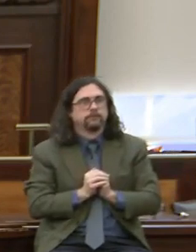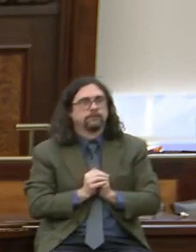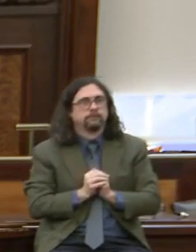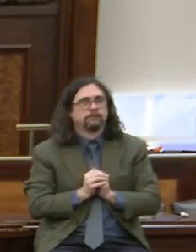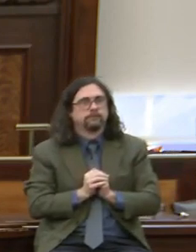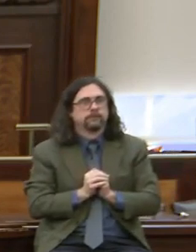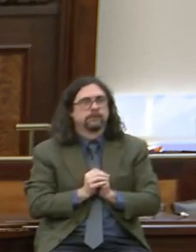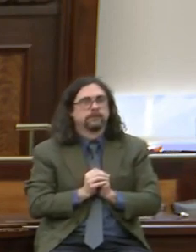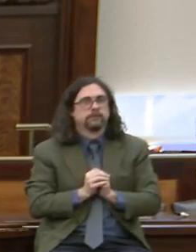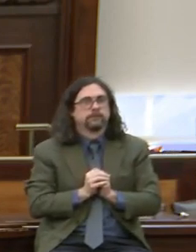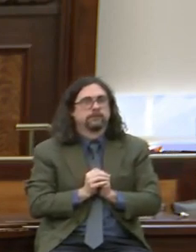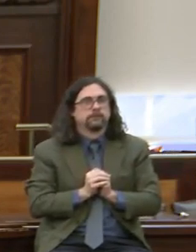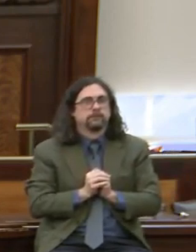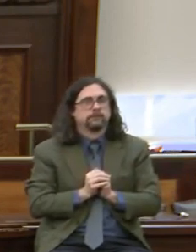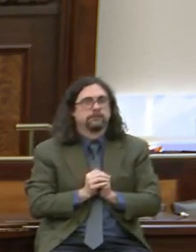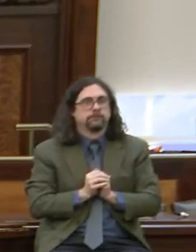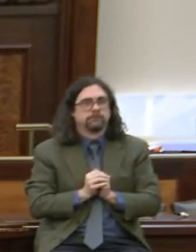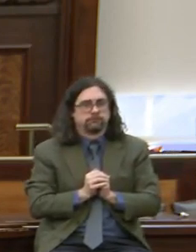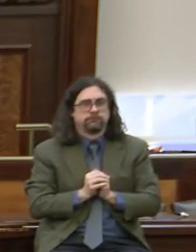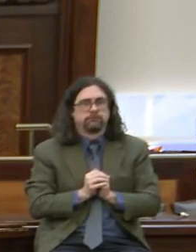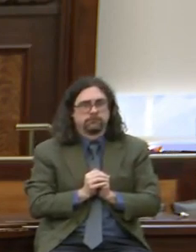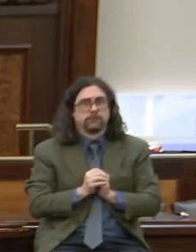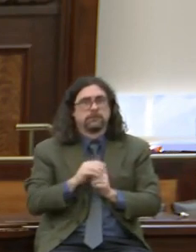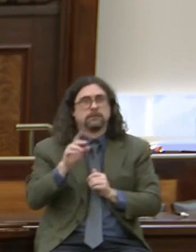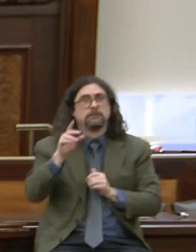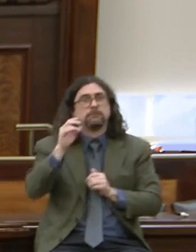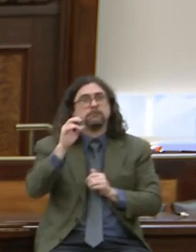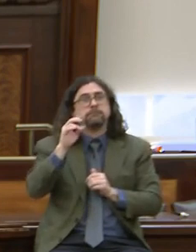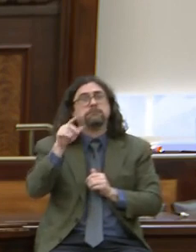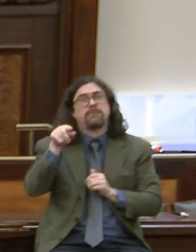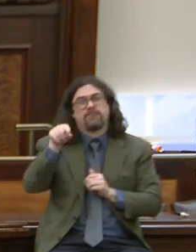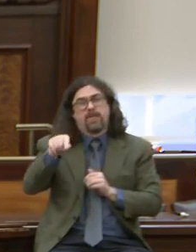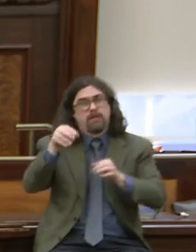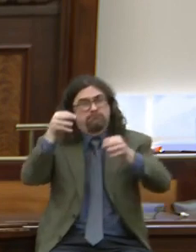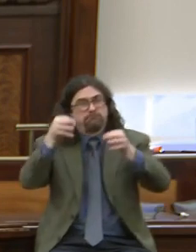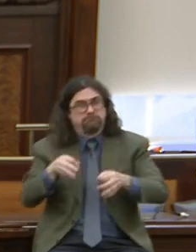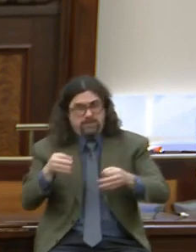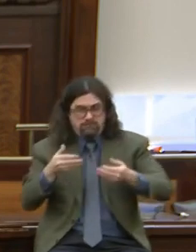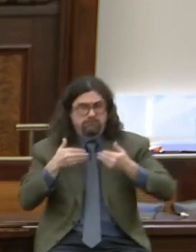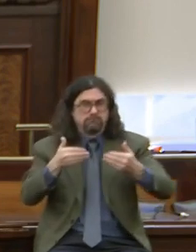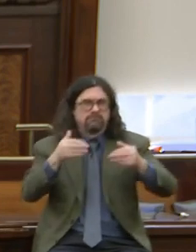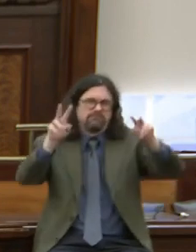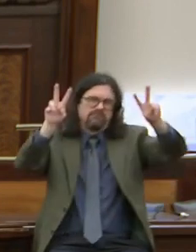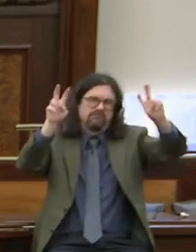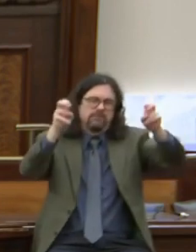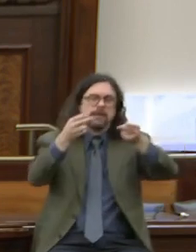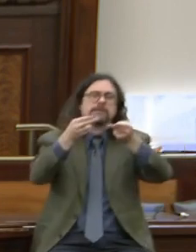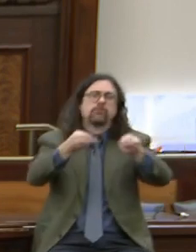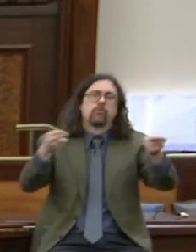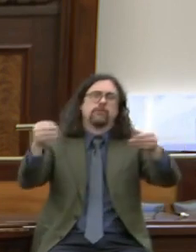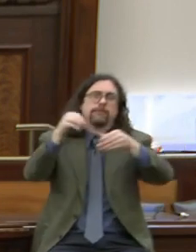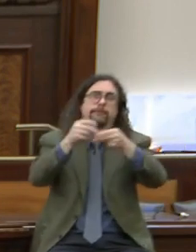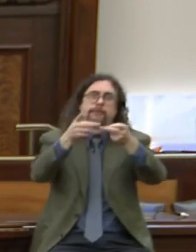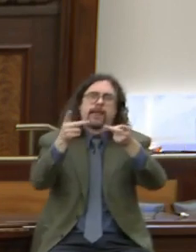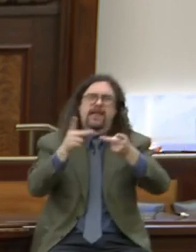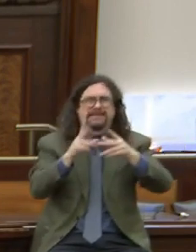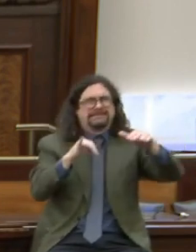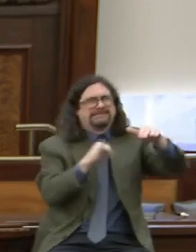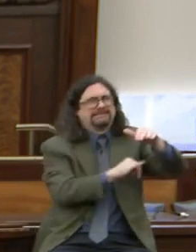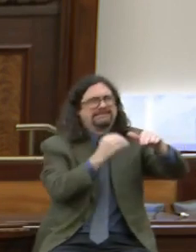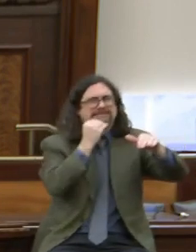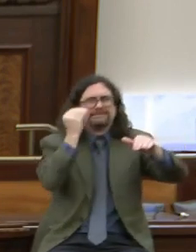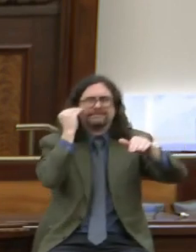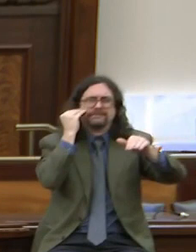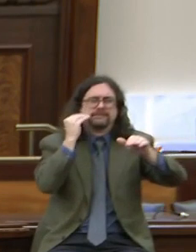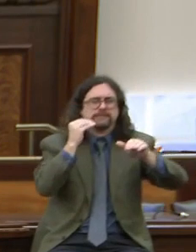48 hours, and it's a very, very difficult decision. I want to emphasize that. It is difficult anywhere in the United States of America.